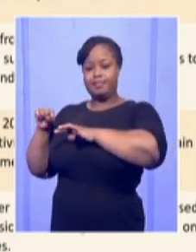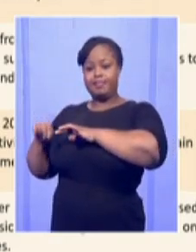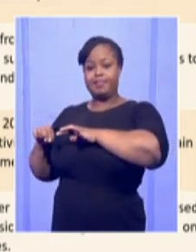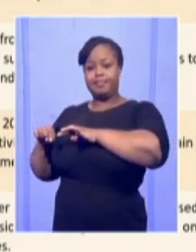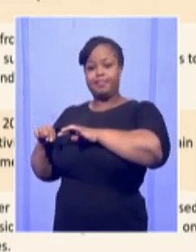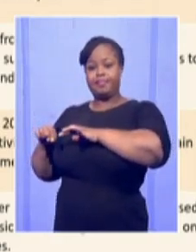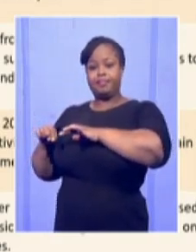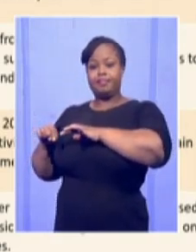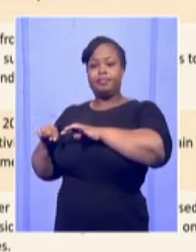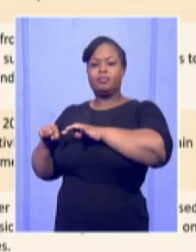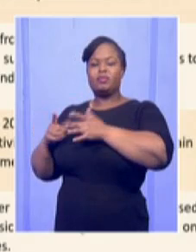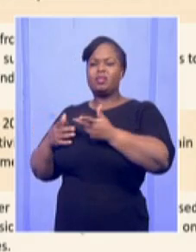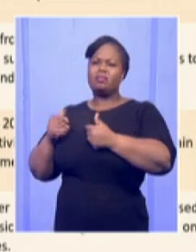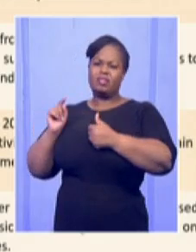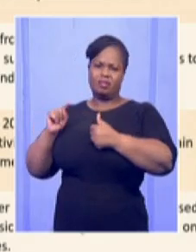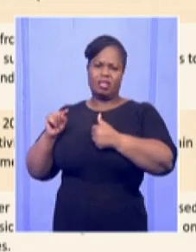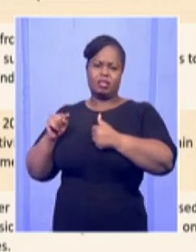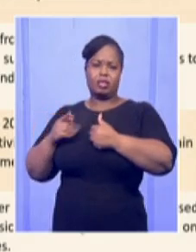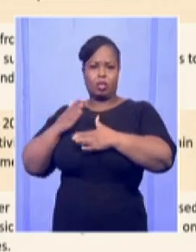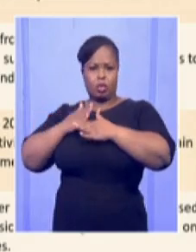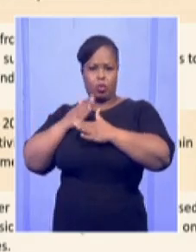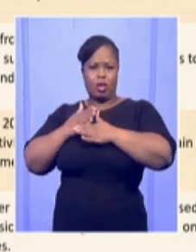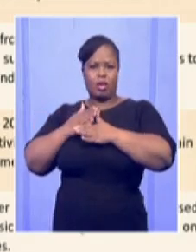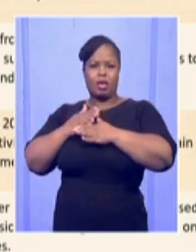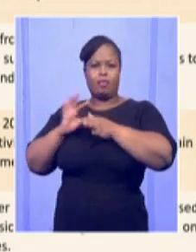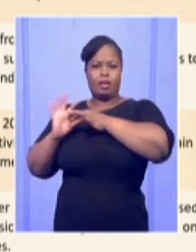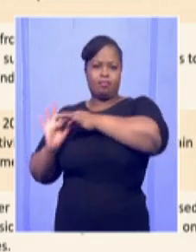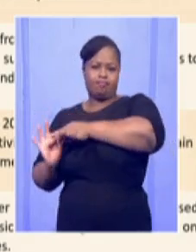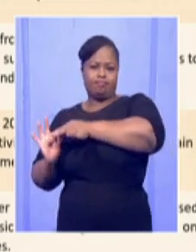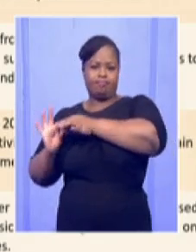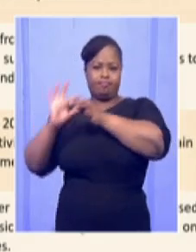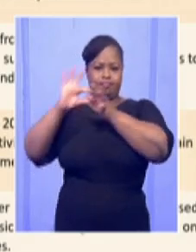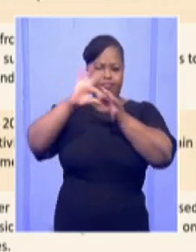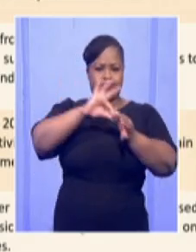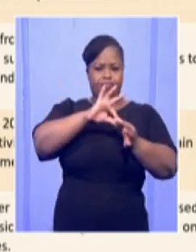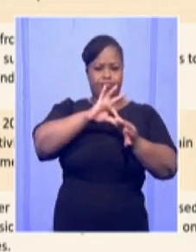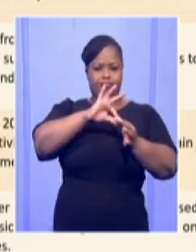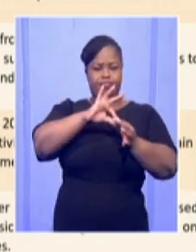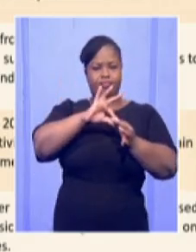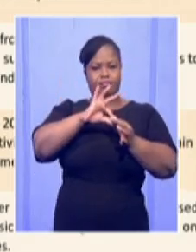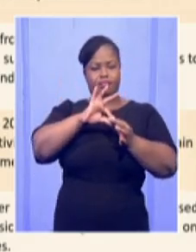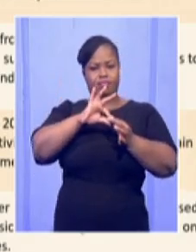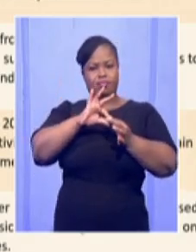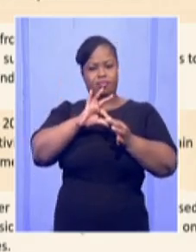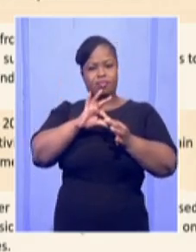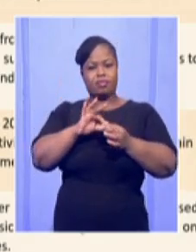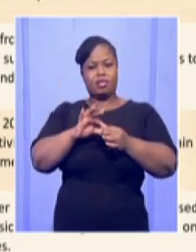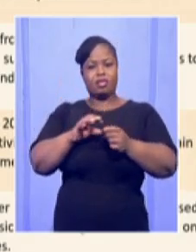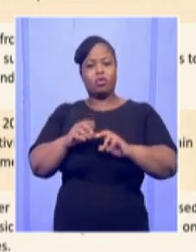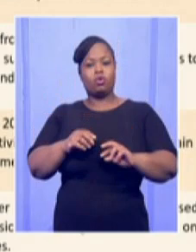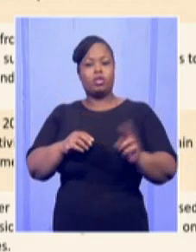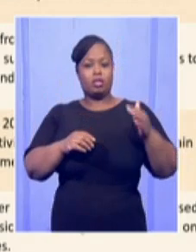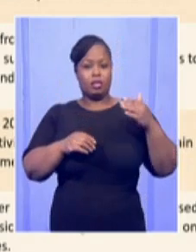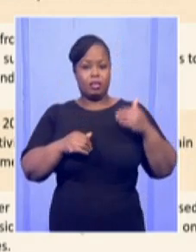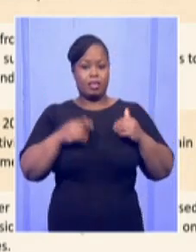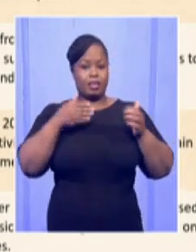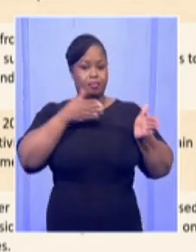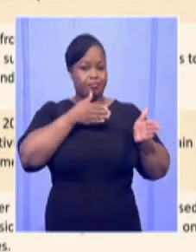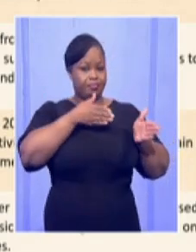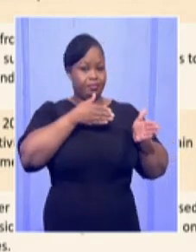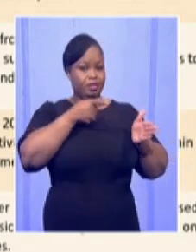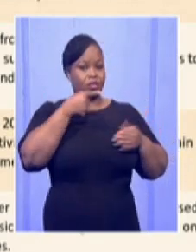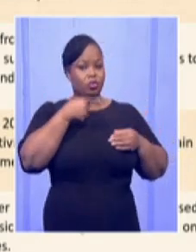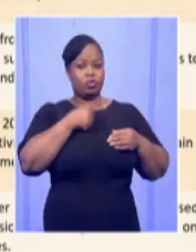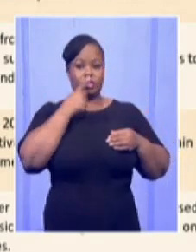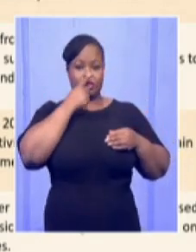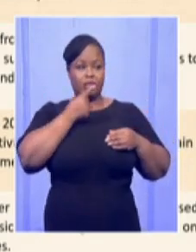they do function in interdependent ways. And then on the right side, you will see the alert levels, just